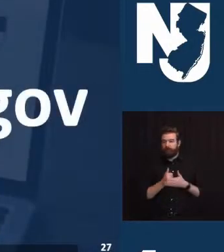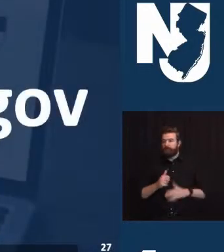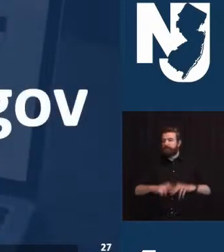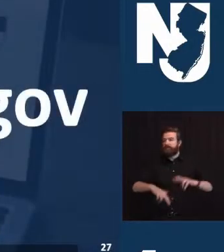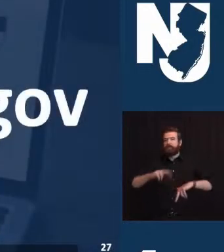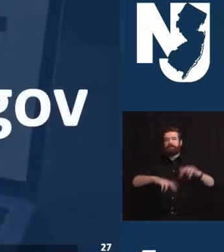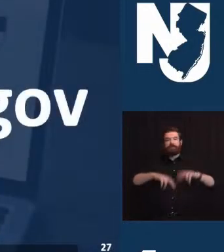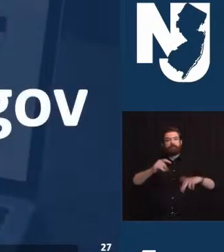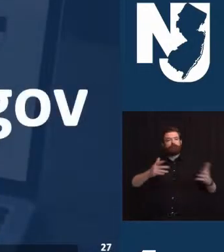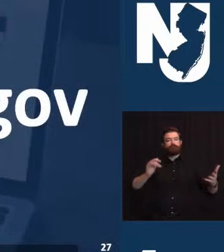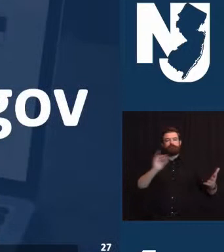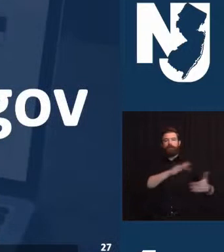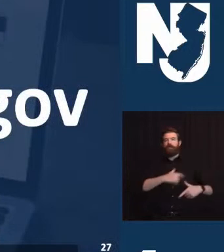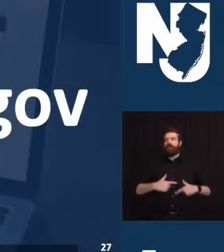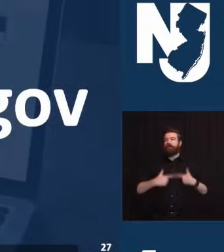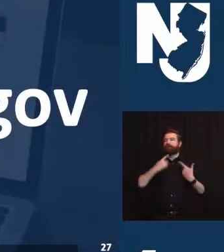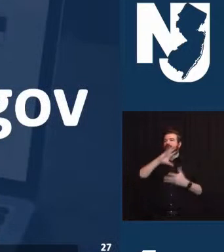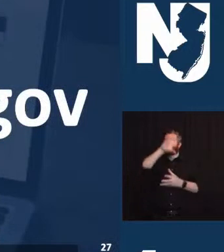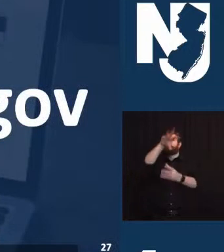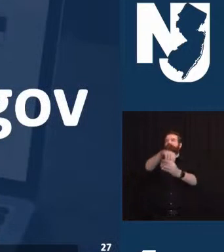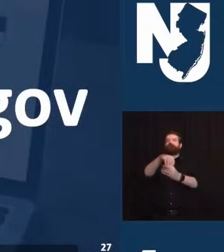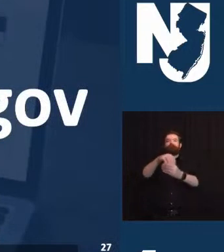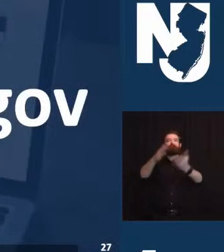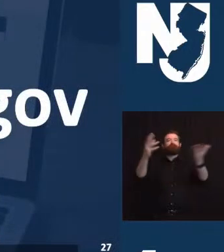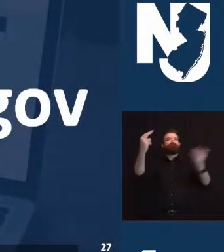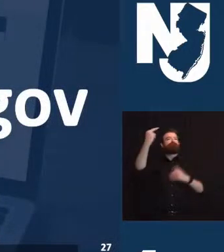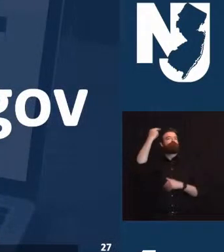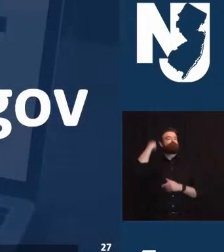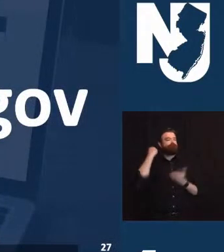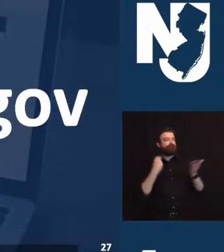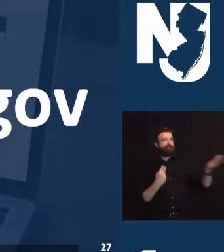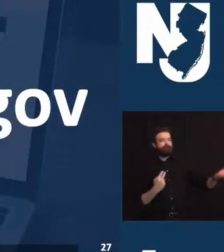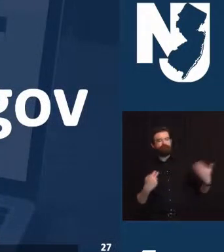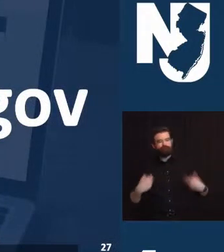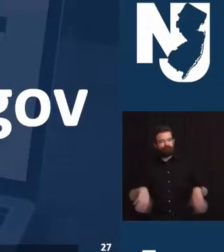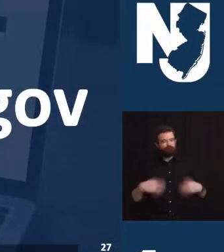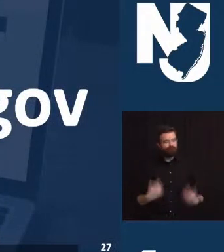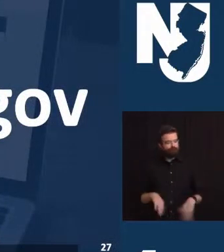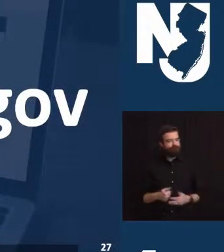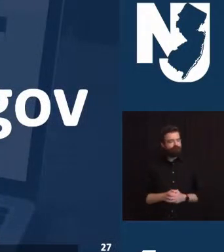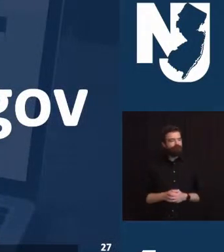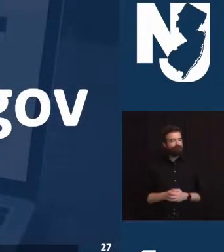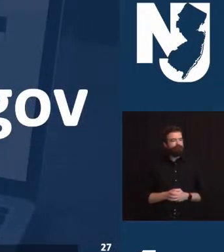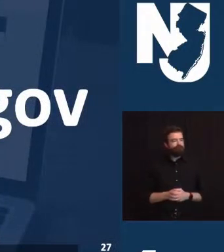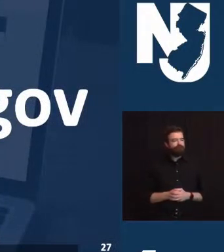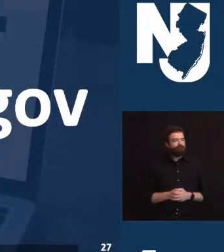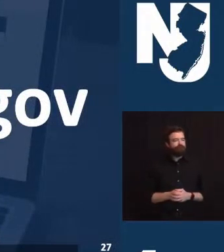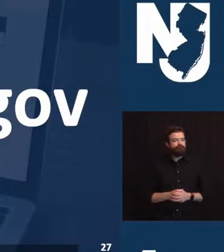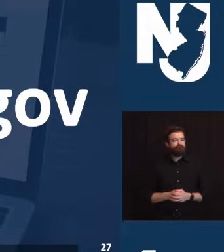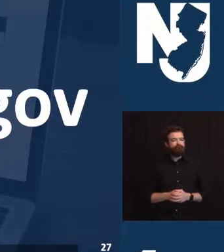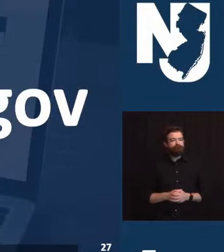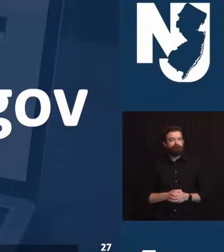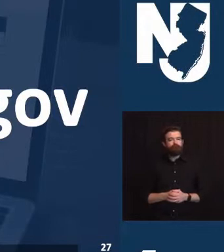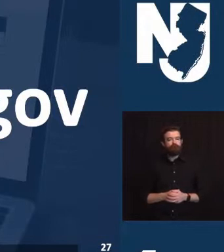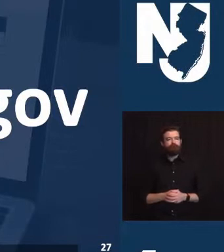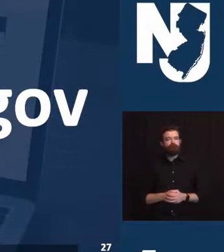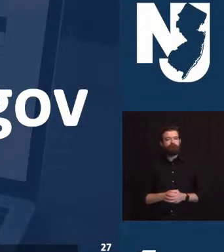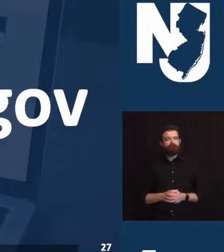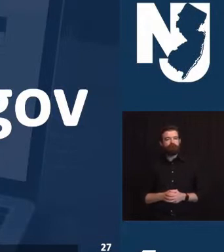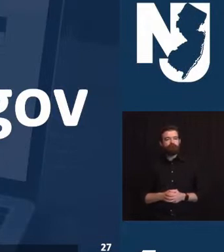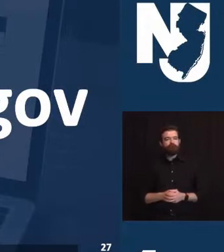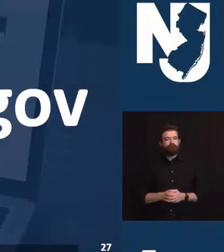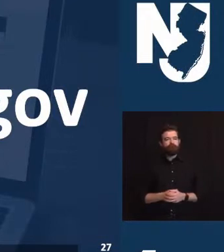as many members of our New Jersey family with us as we can hold. To do that, folks, please get vaccinated to